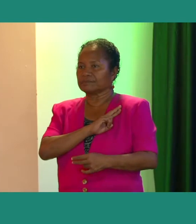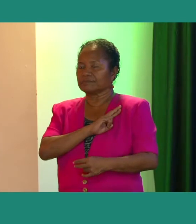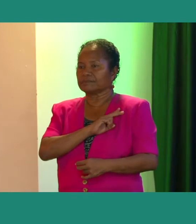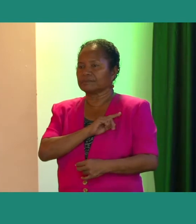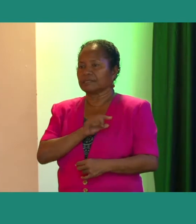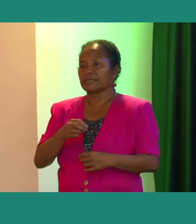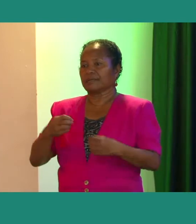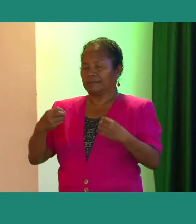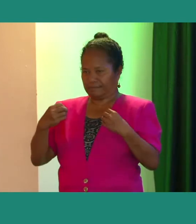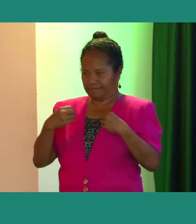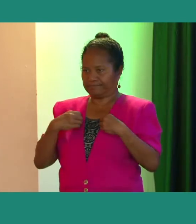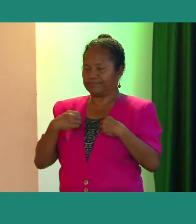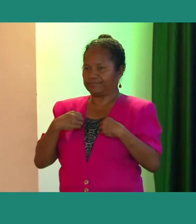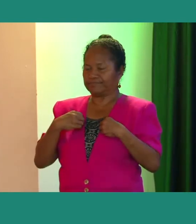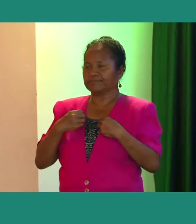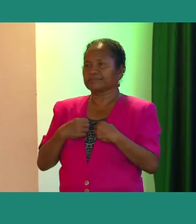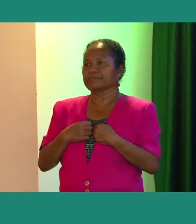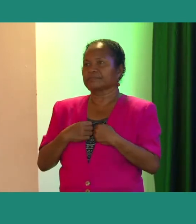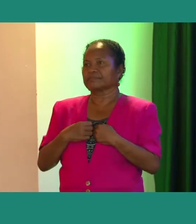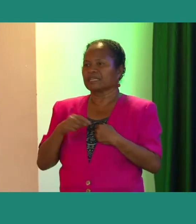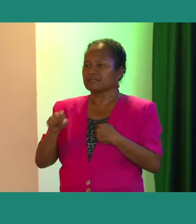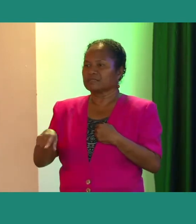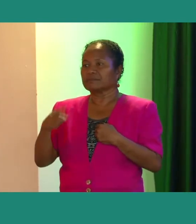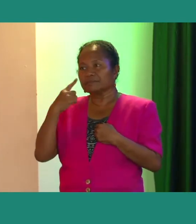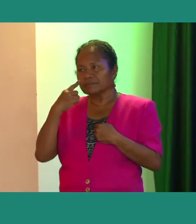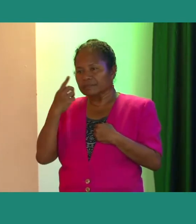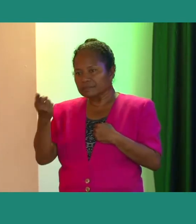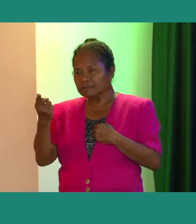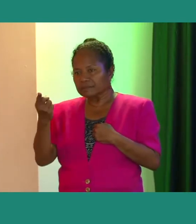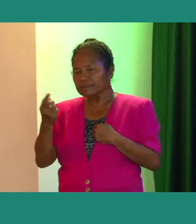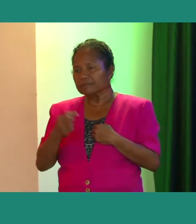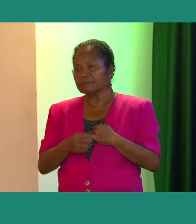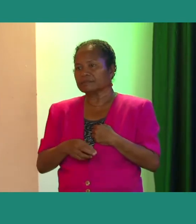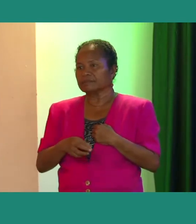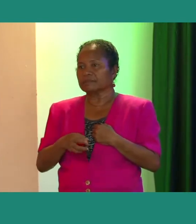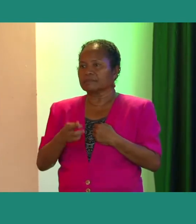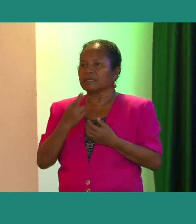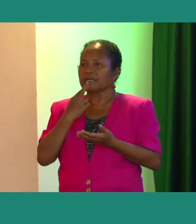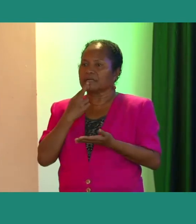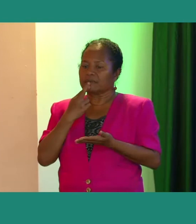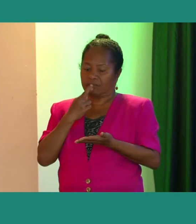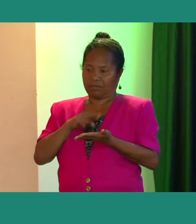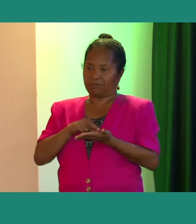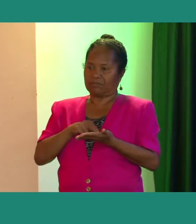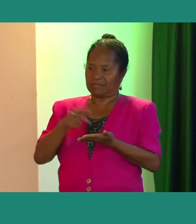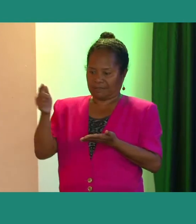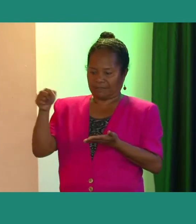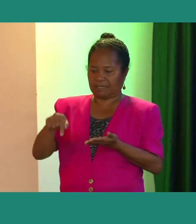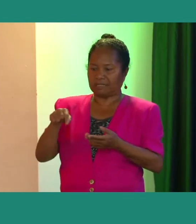the business case. So these findings are significant. So the report just came out this week.